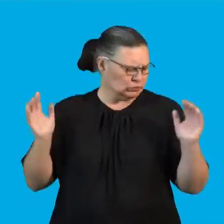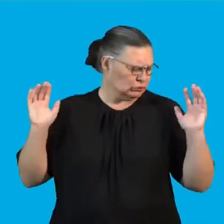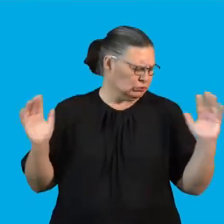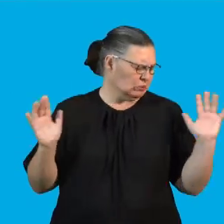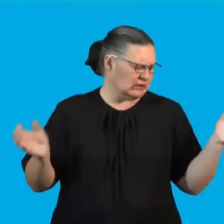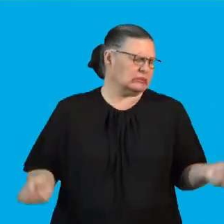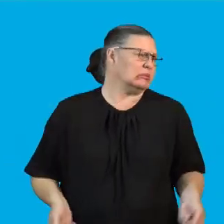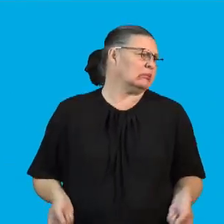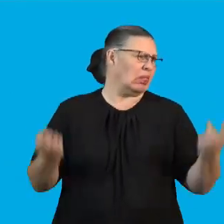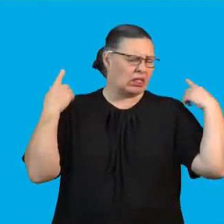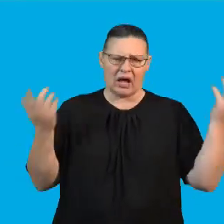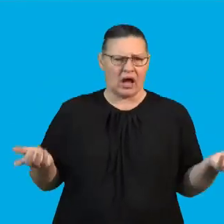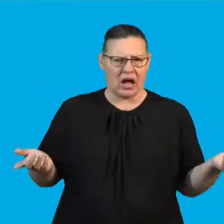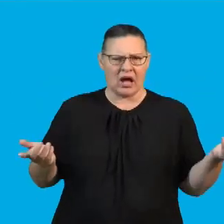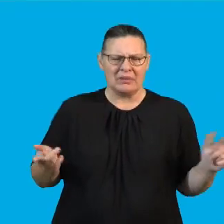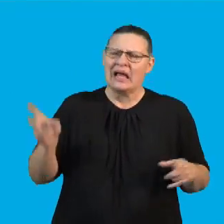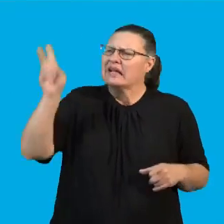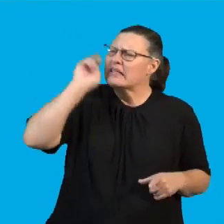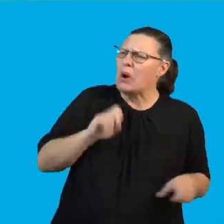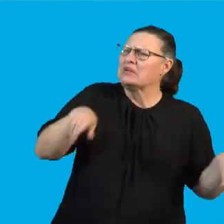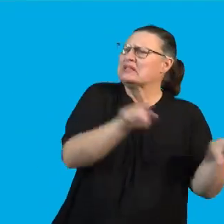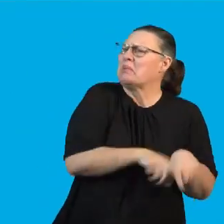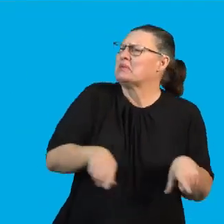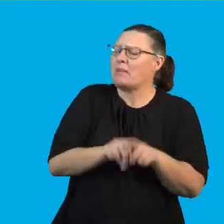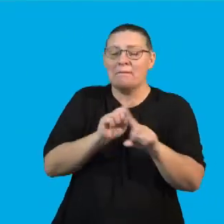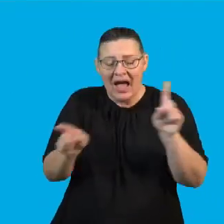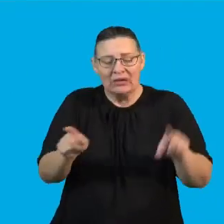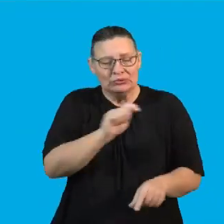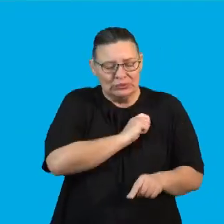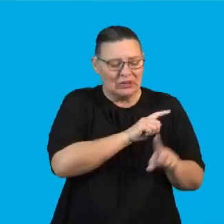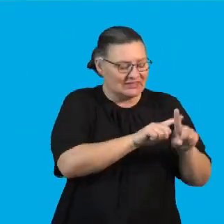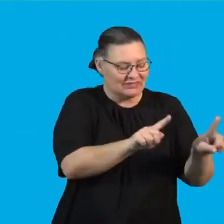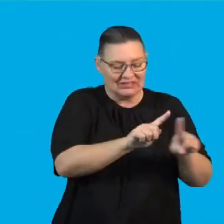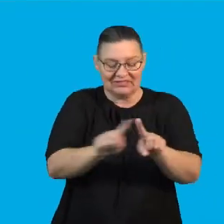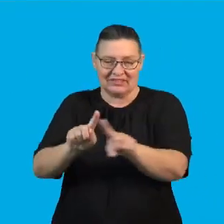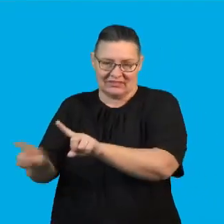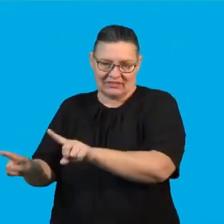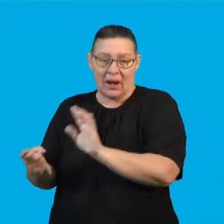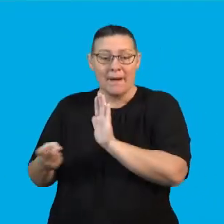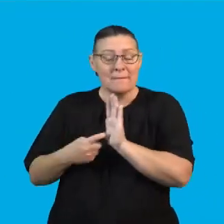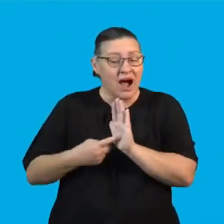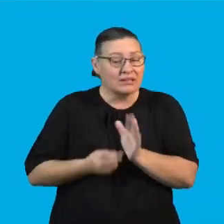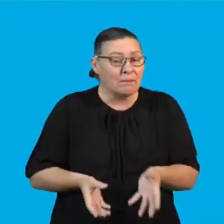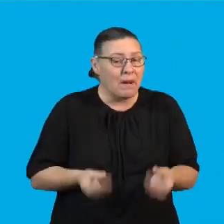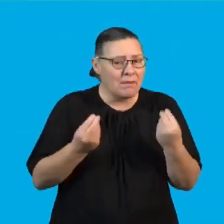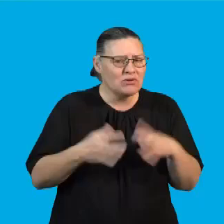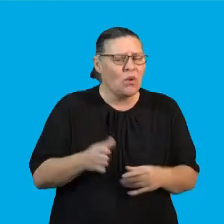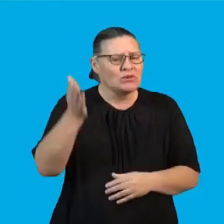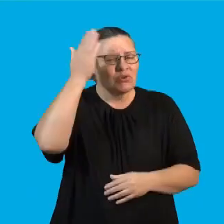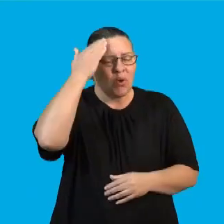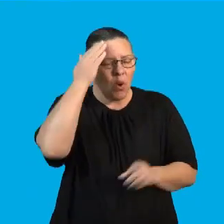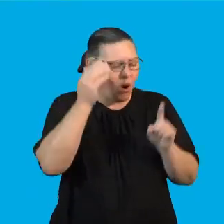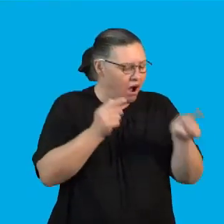is overwhelming. They sound the same, but they are all different. In order to get your marks, you need